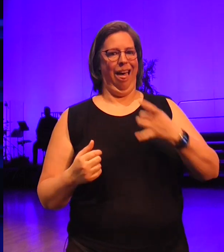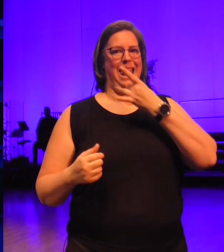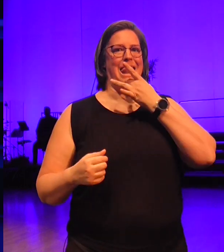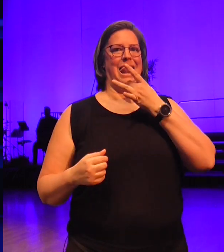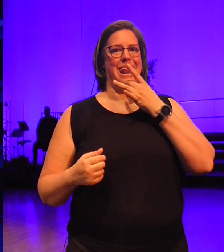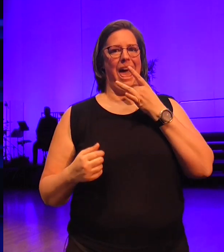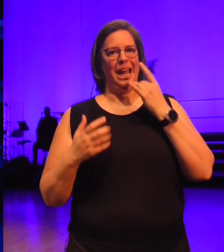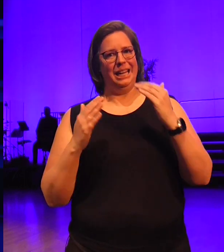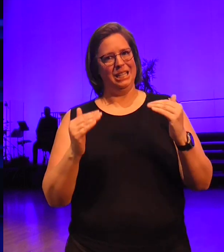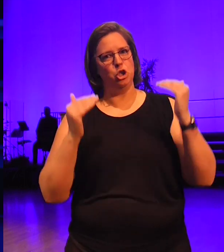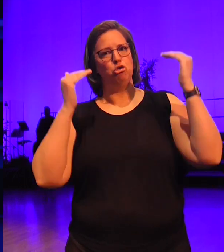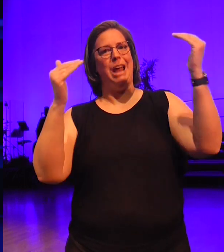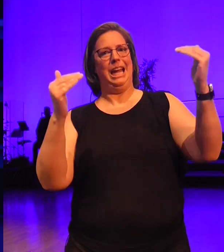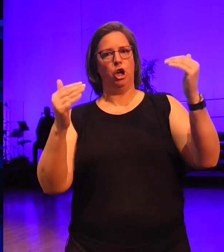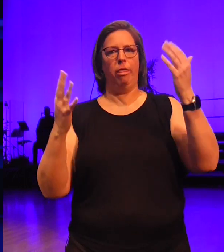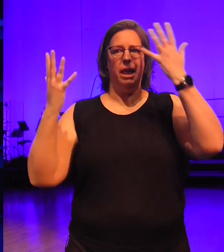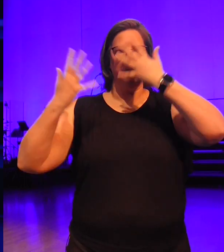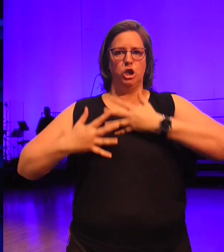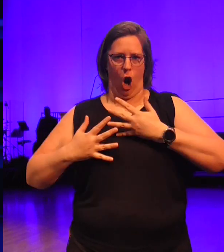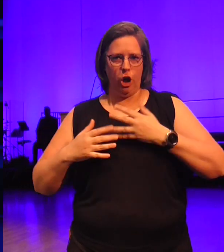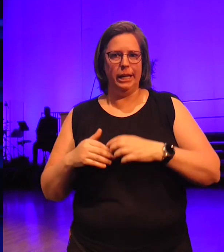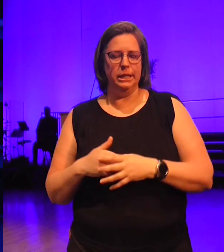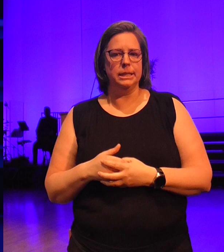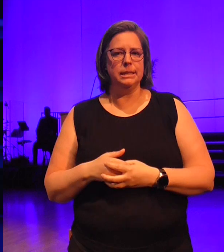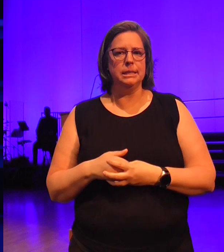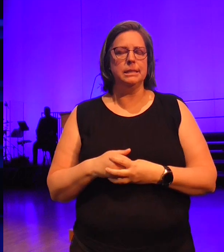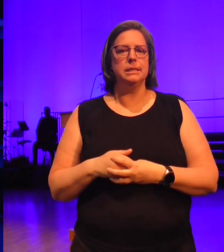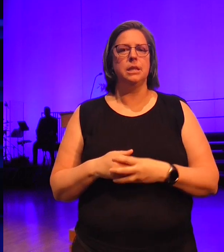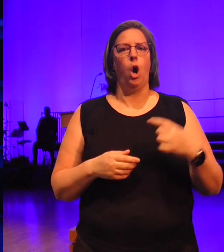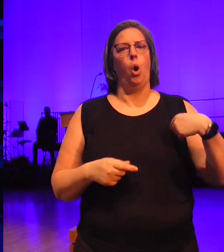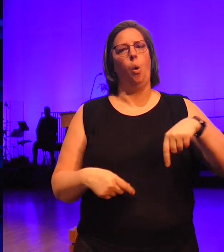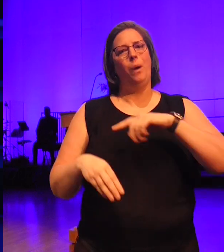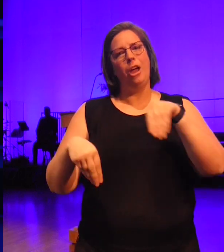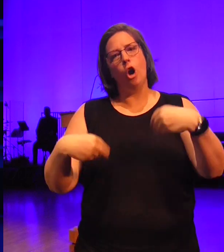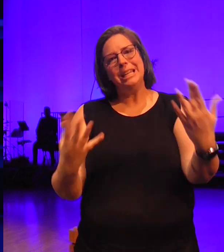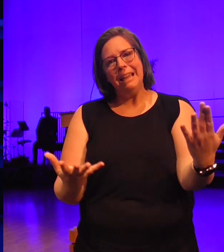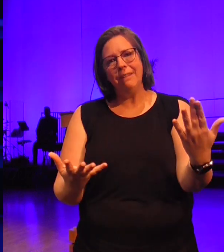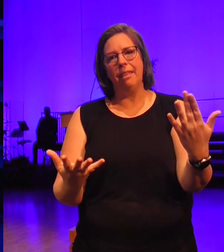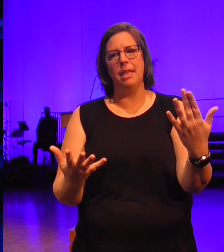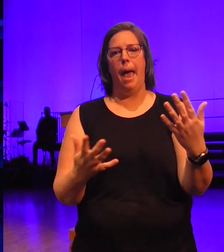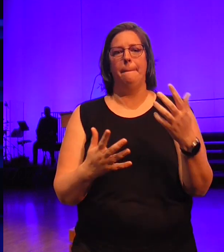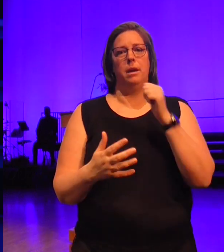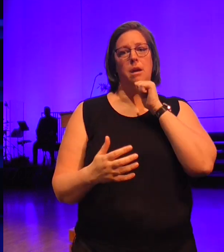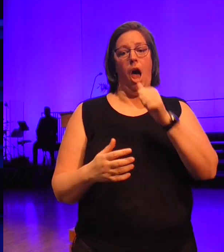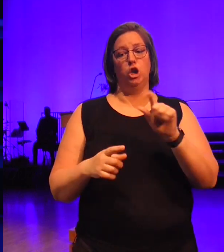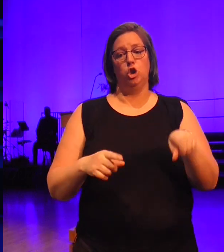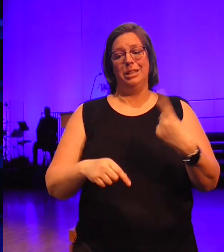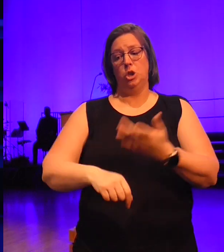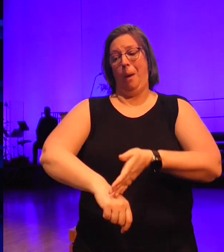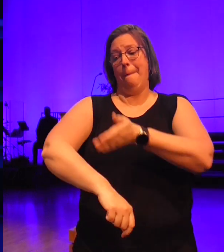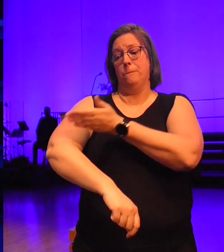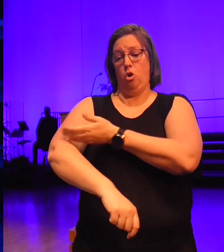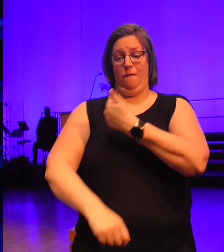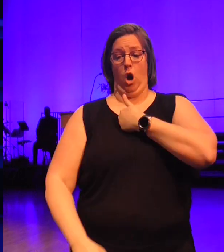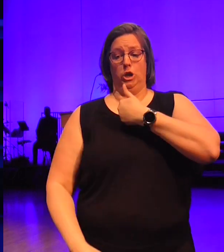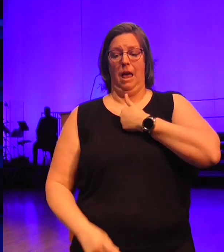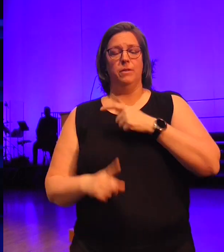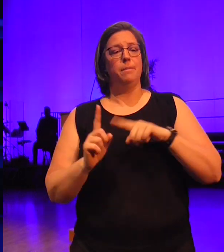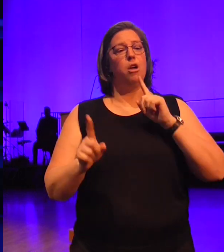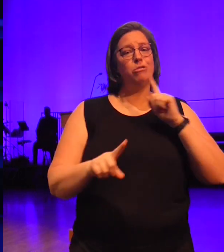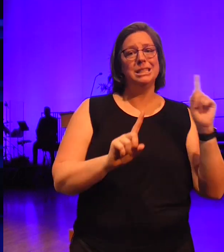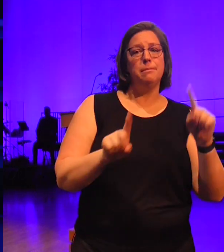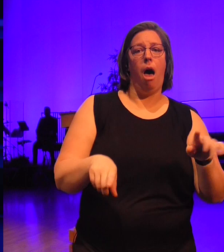darkness that may appear around us. We are giving these treasures not just to improve our becoming, but to respond to